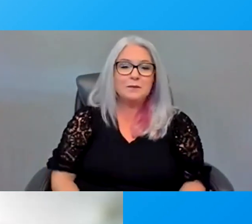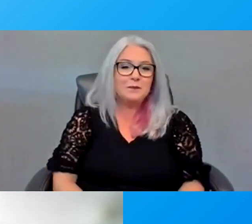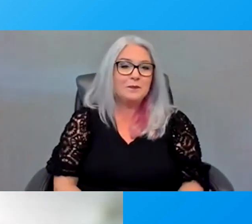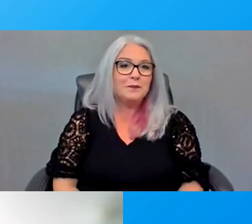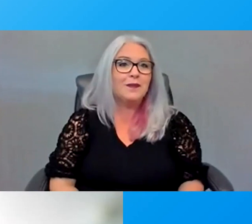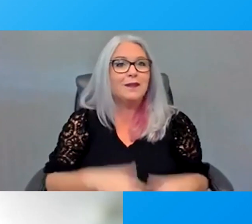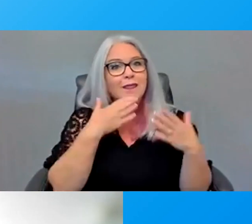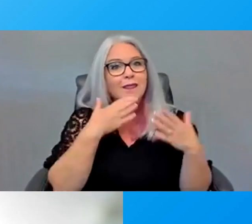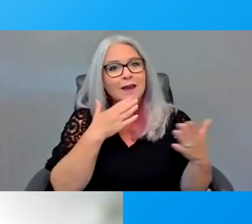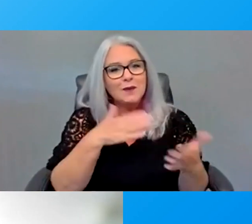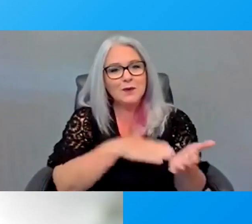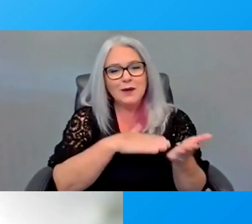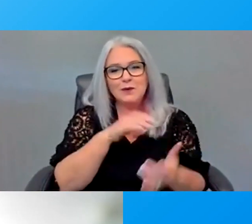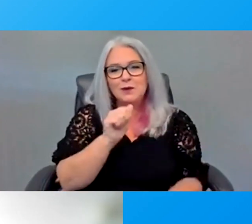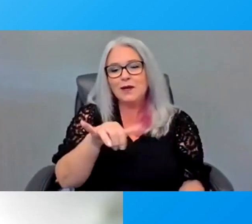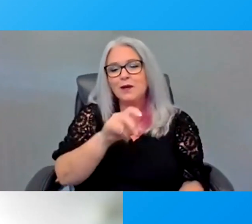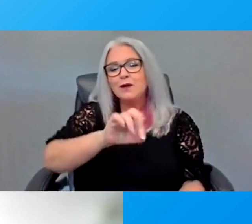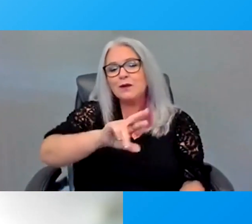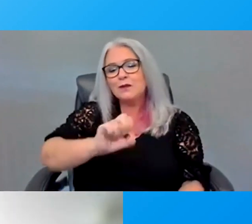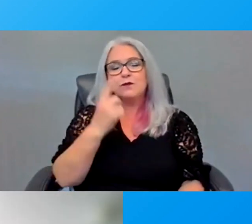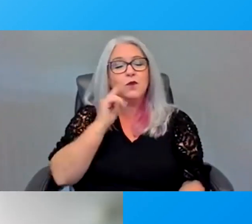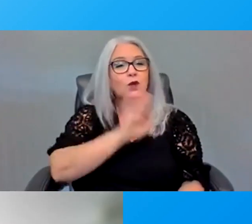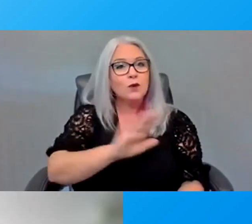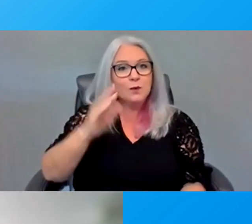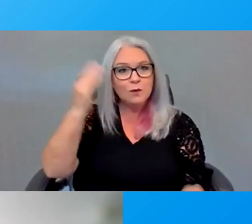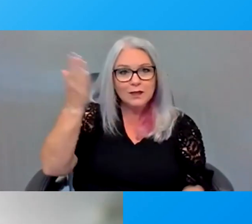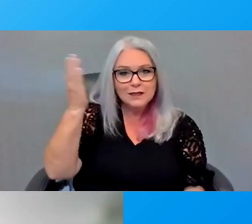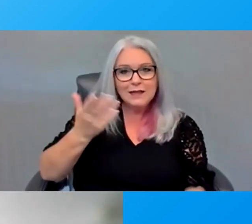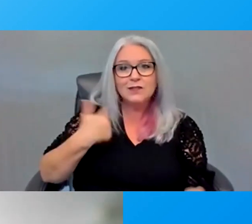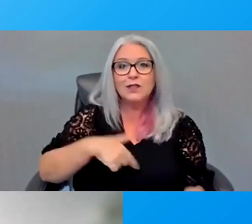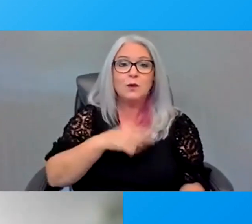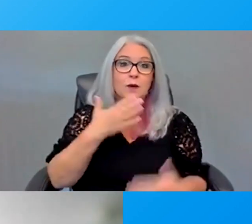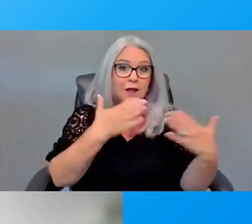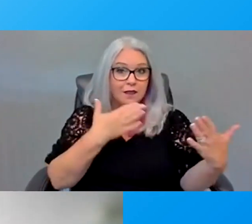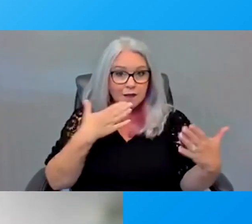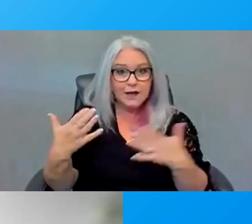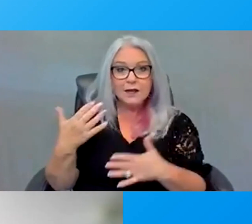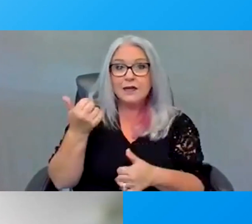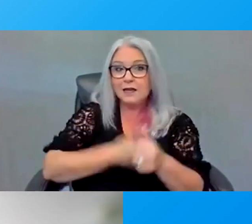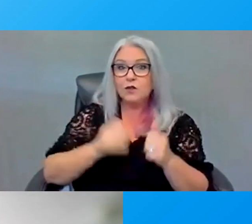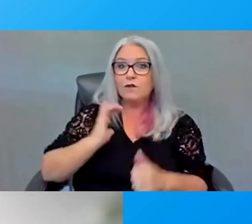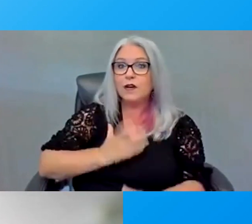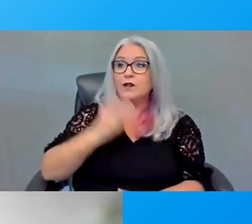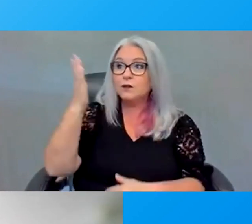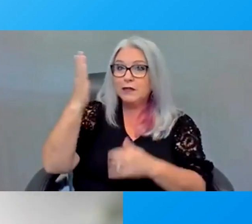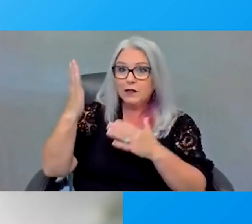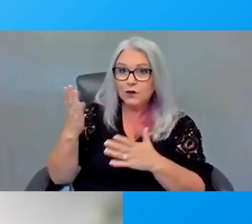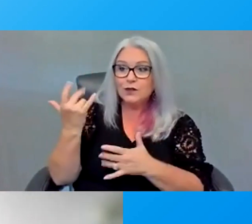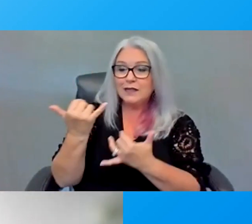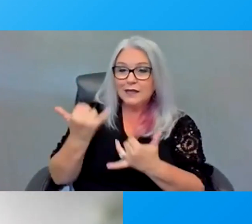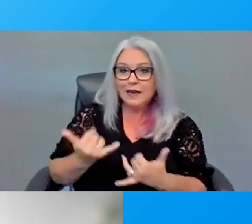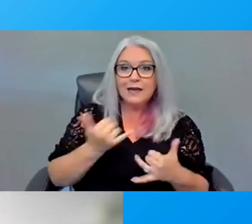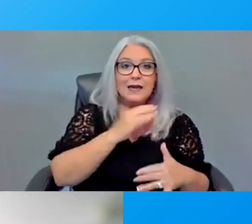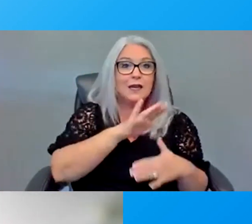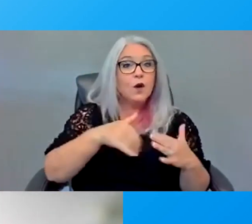Ayers, thank you so much for your presentation. And we'd like to thank each of our speakers today, as well as all of